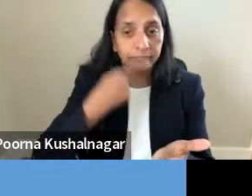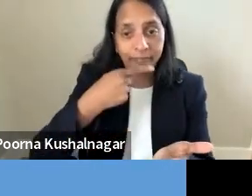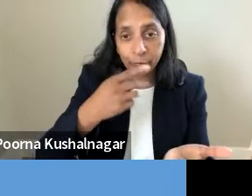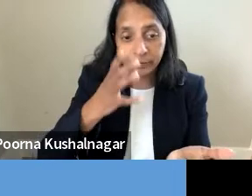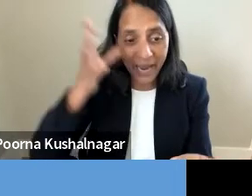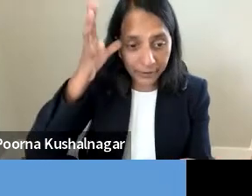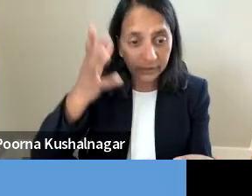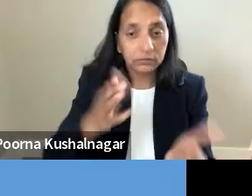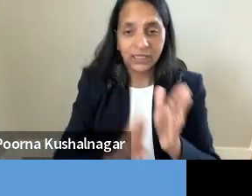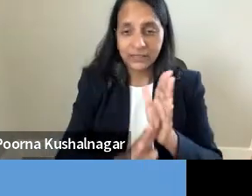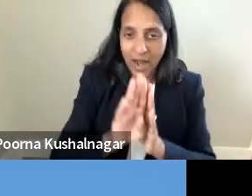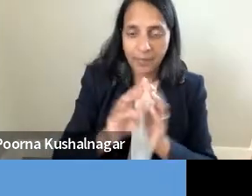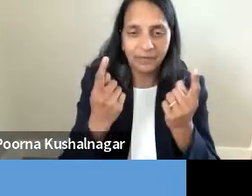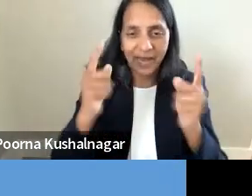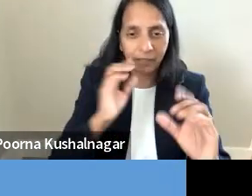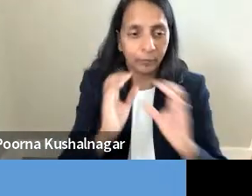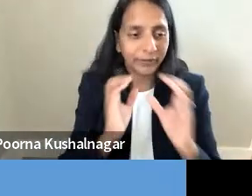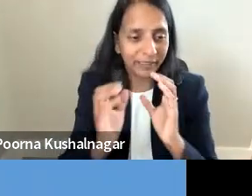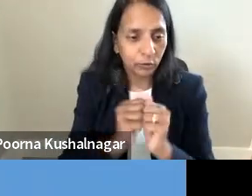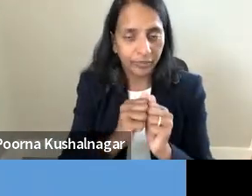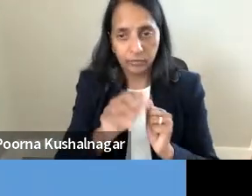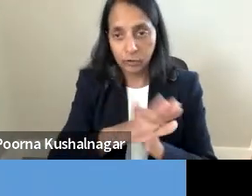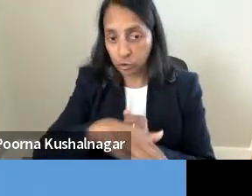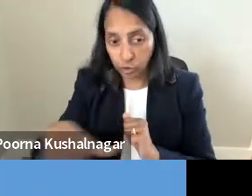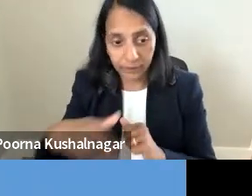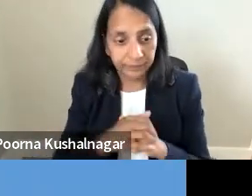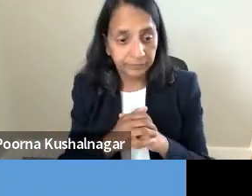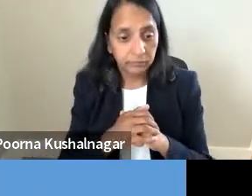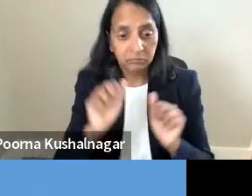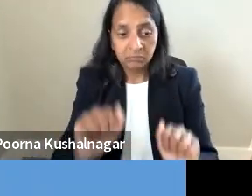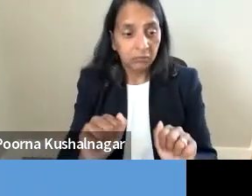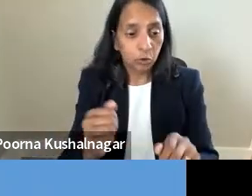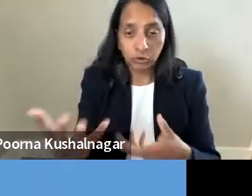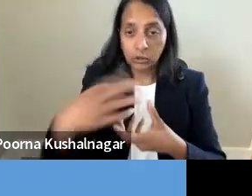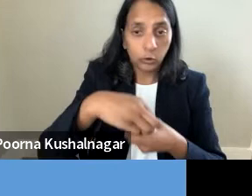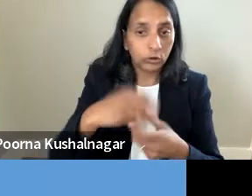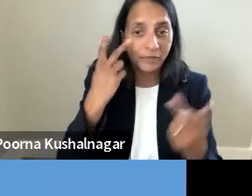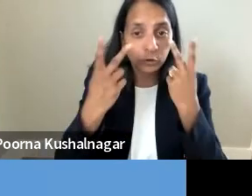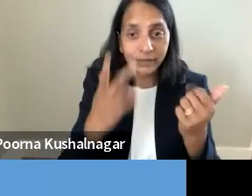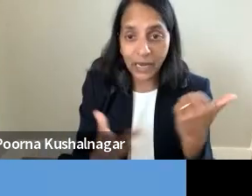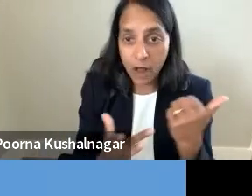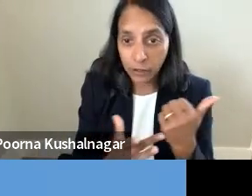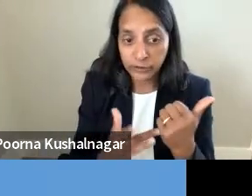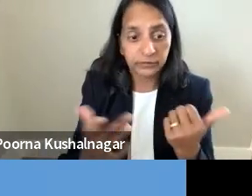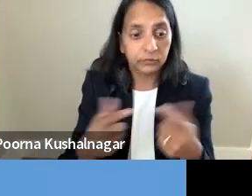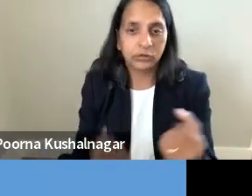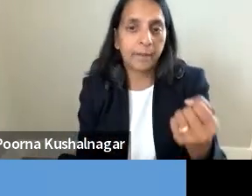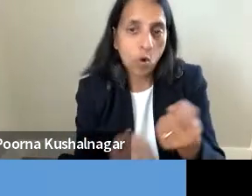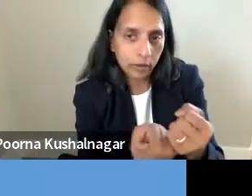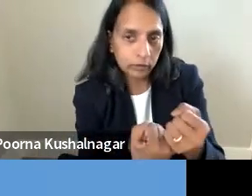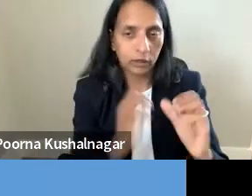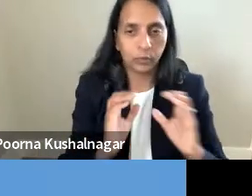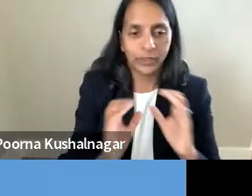A trained deaf mentor can also help these hearing family members effectively communicate with their children. It could include